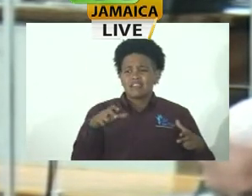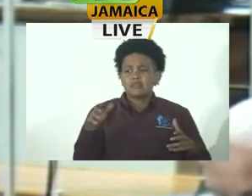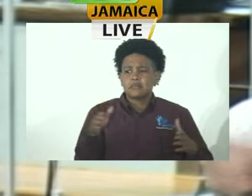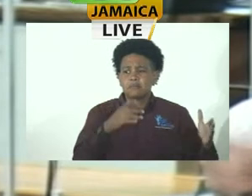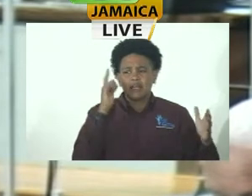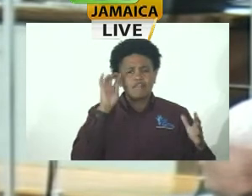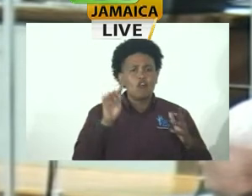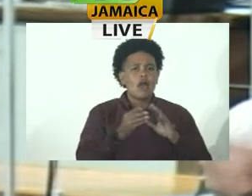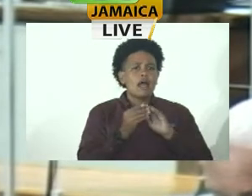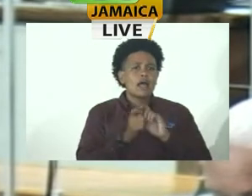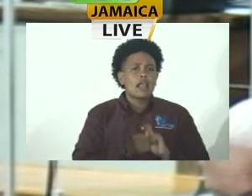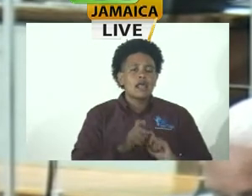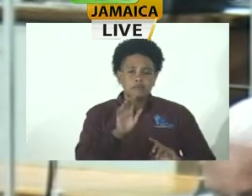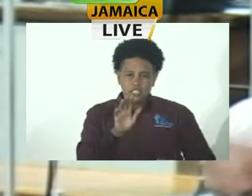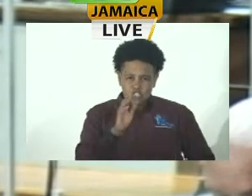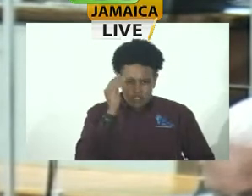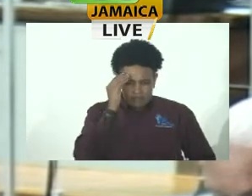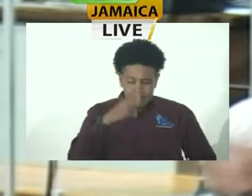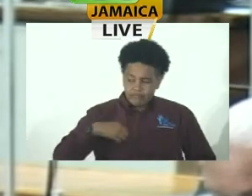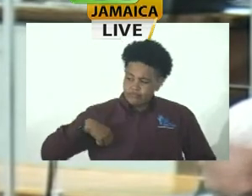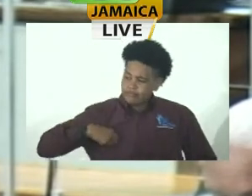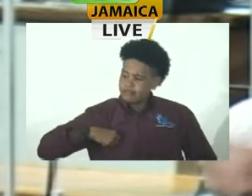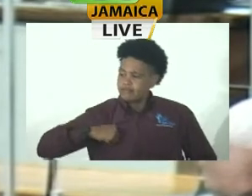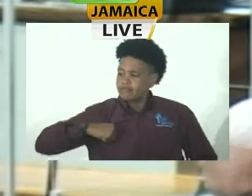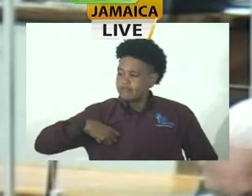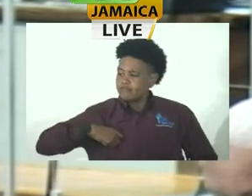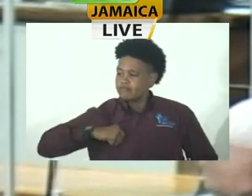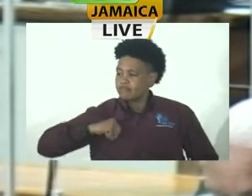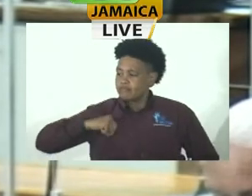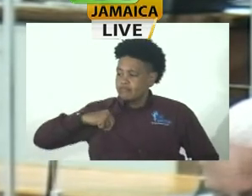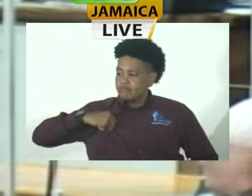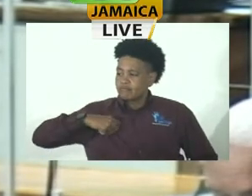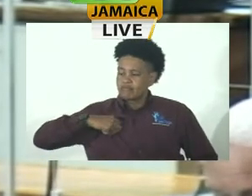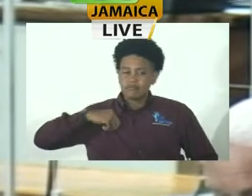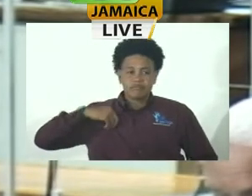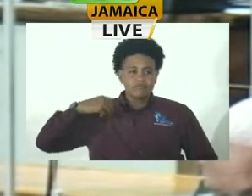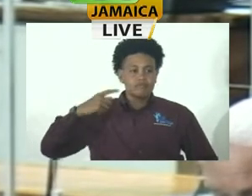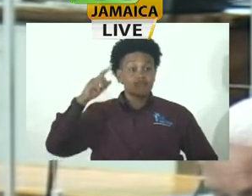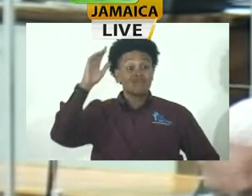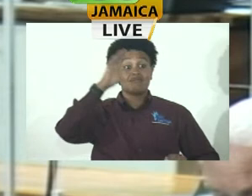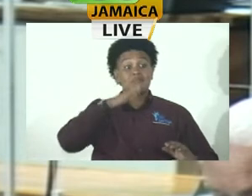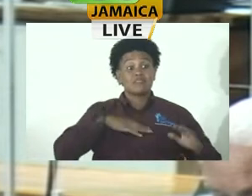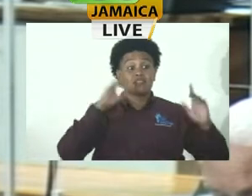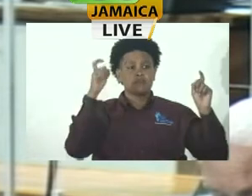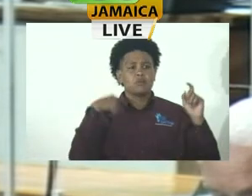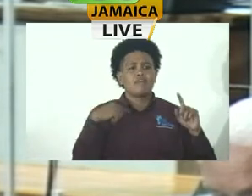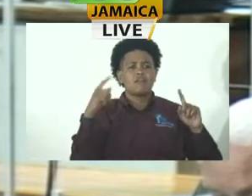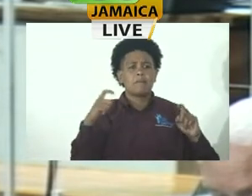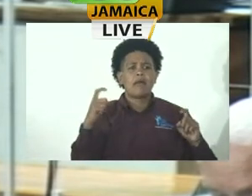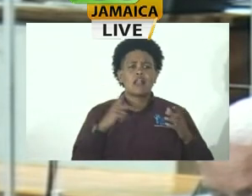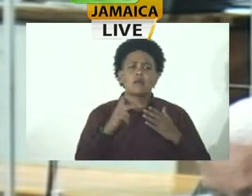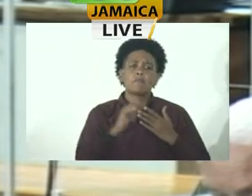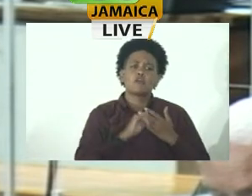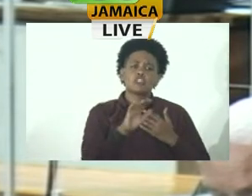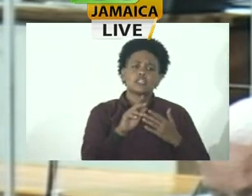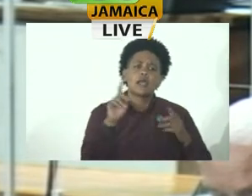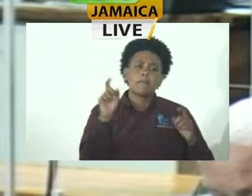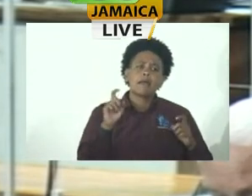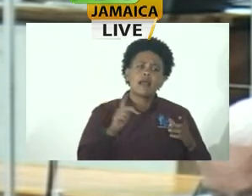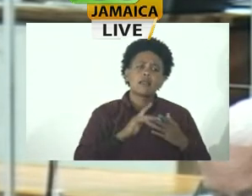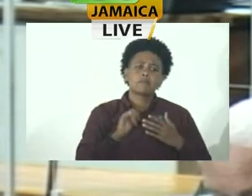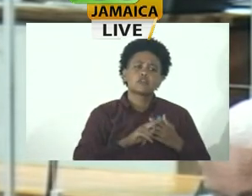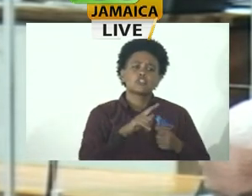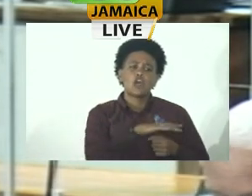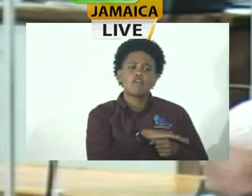adaptation madam speaker we also have a pilot project a pilot of the local